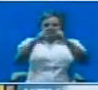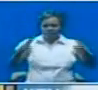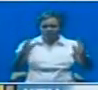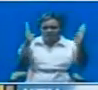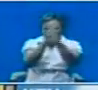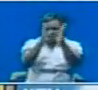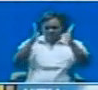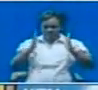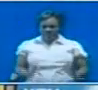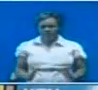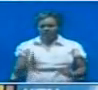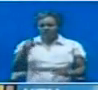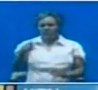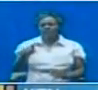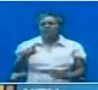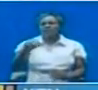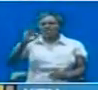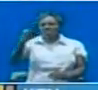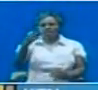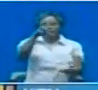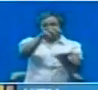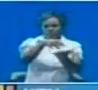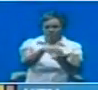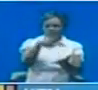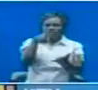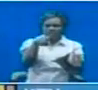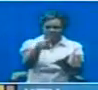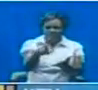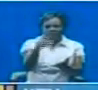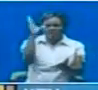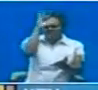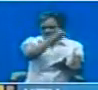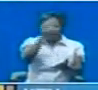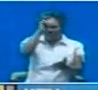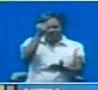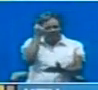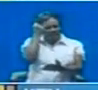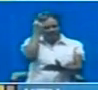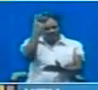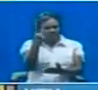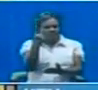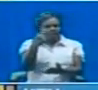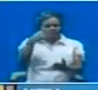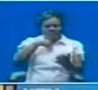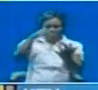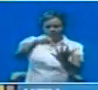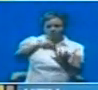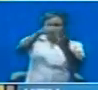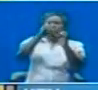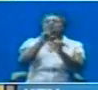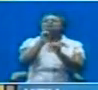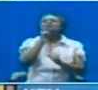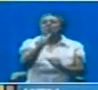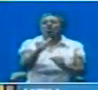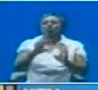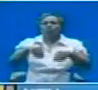fugitive. The president settled for a third way that seems to have escaped many analysts. That I chose not to put the